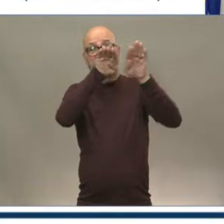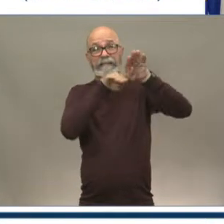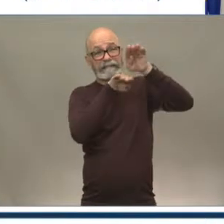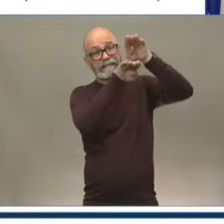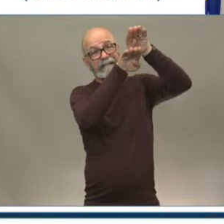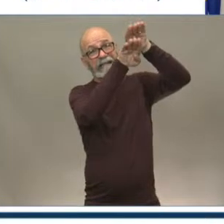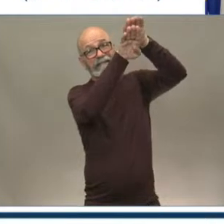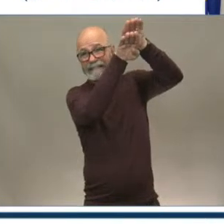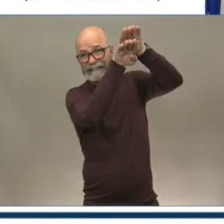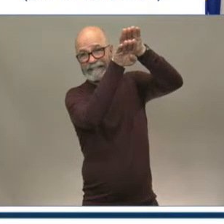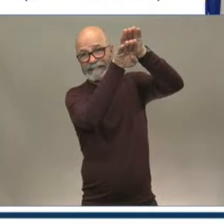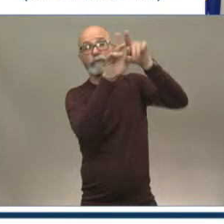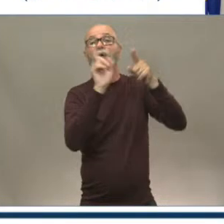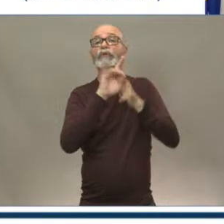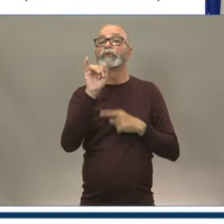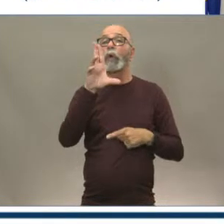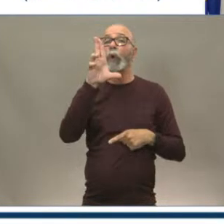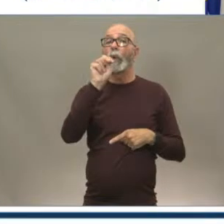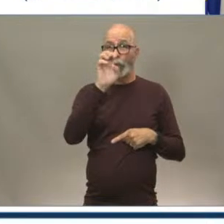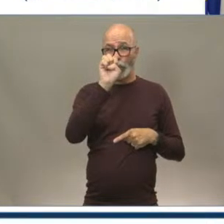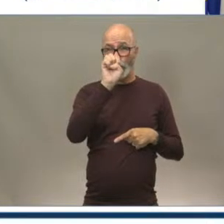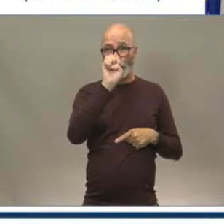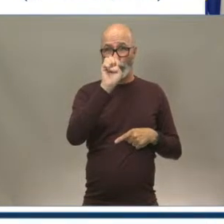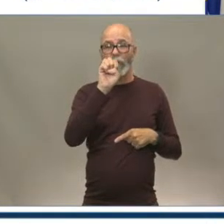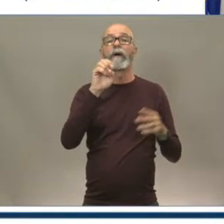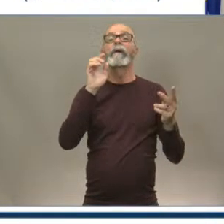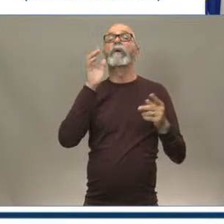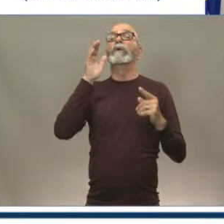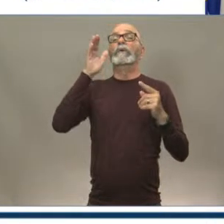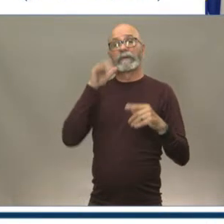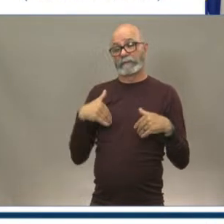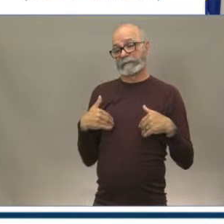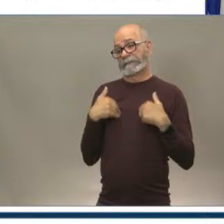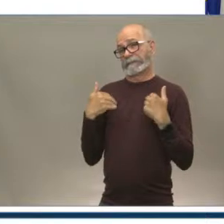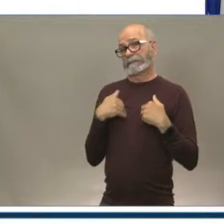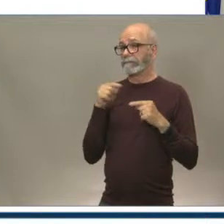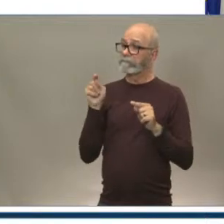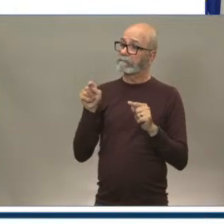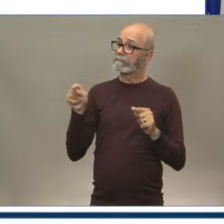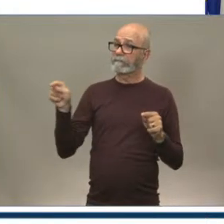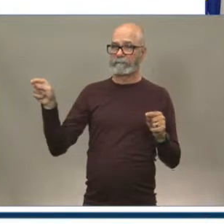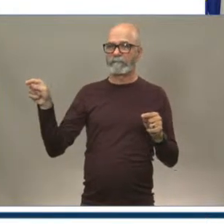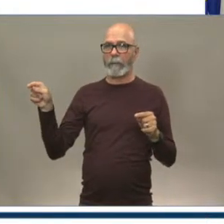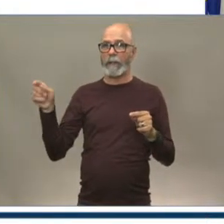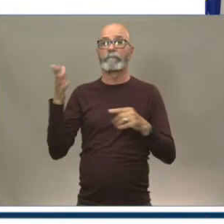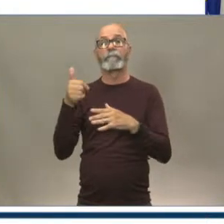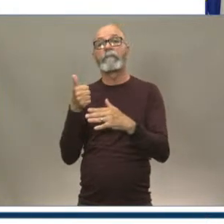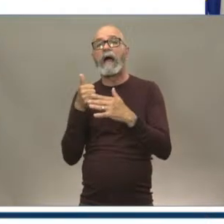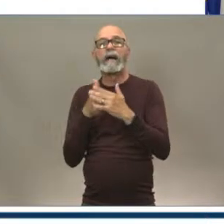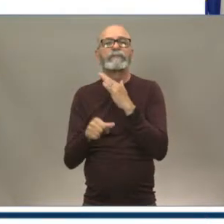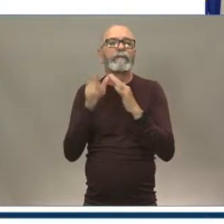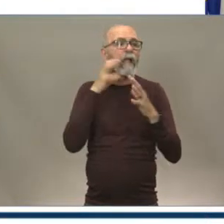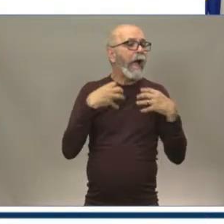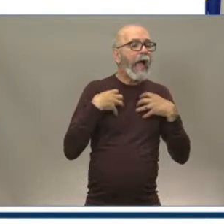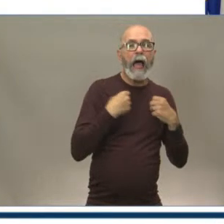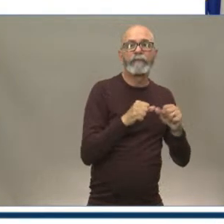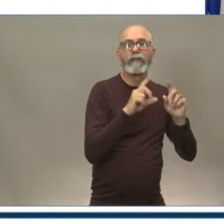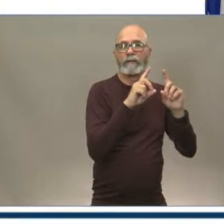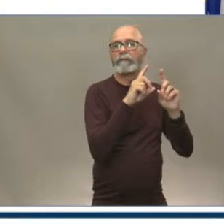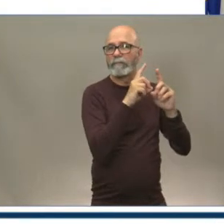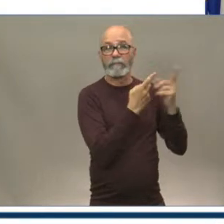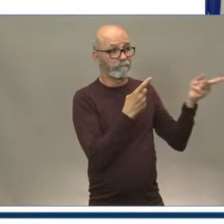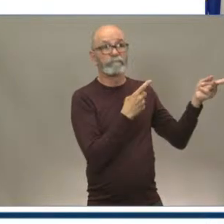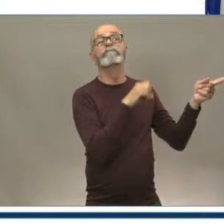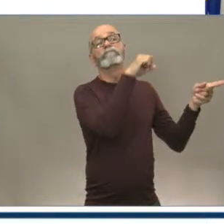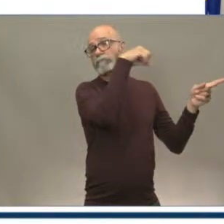June. Younger ages that are coming online for approval through Health Canada that will be able to deliver the